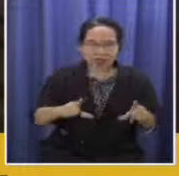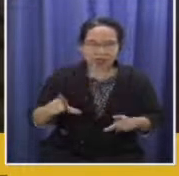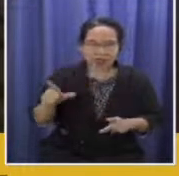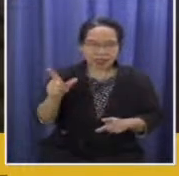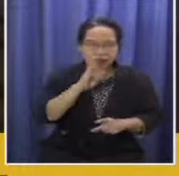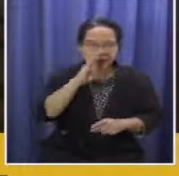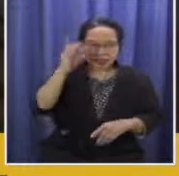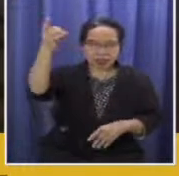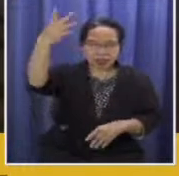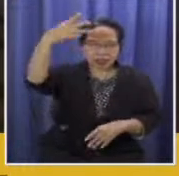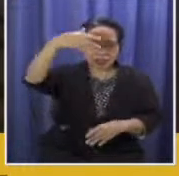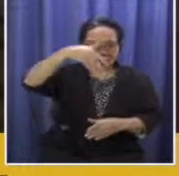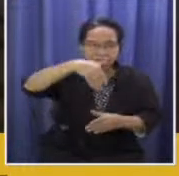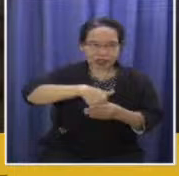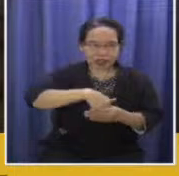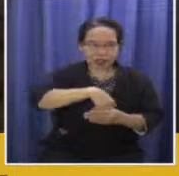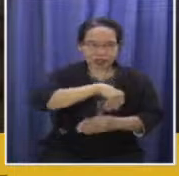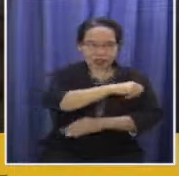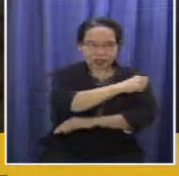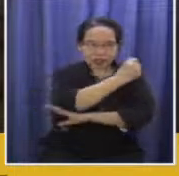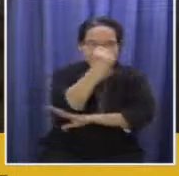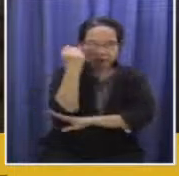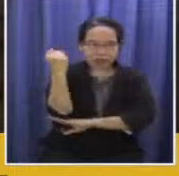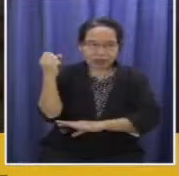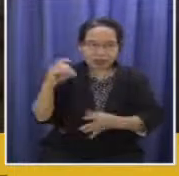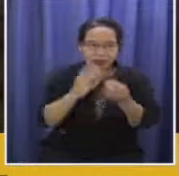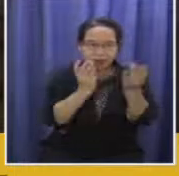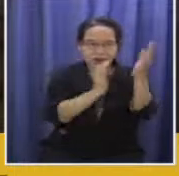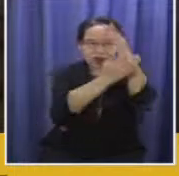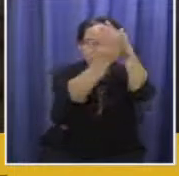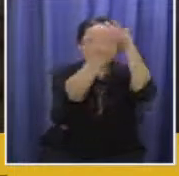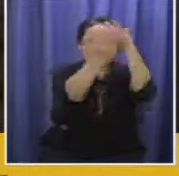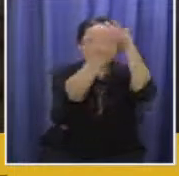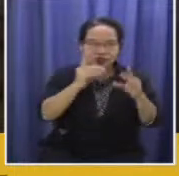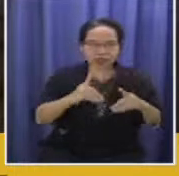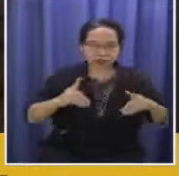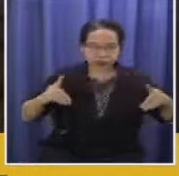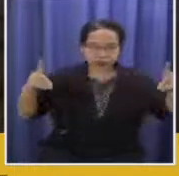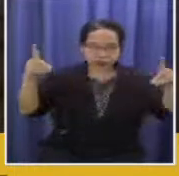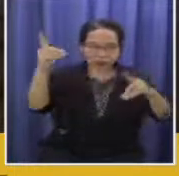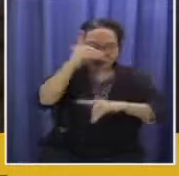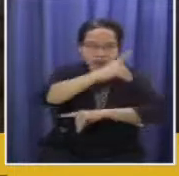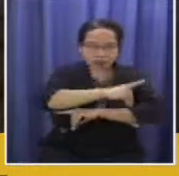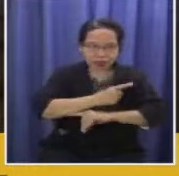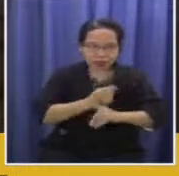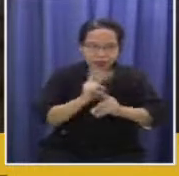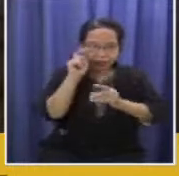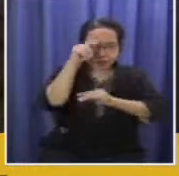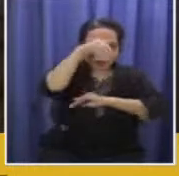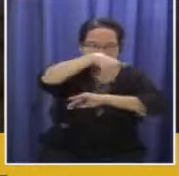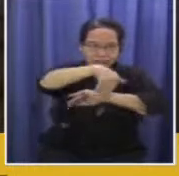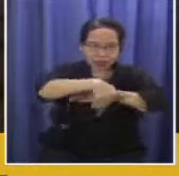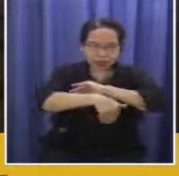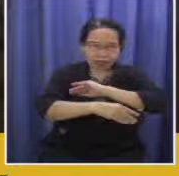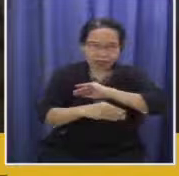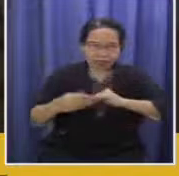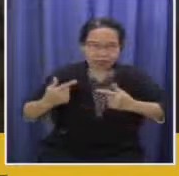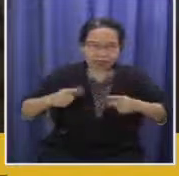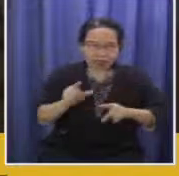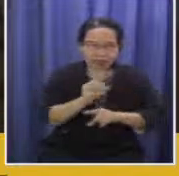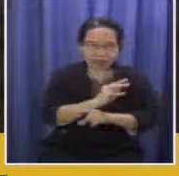let there be lights in the firmament of the heaven to divide the day from the